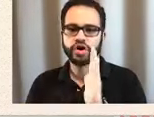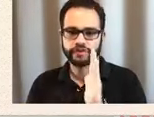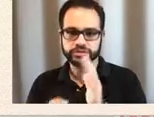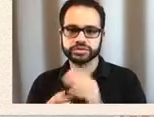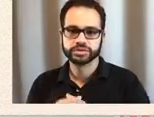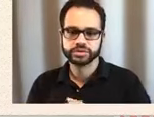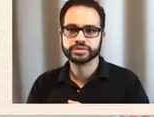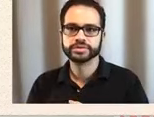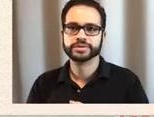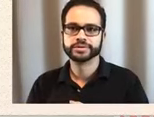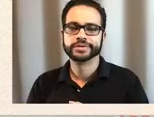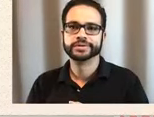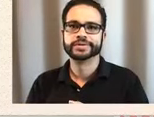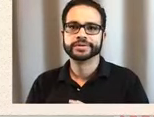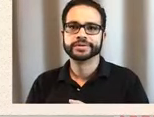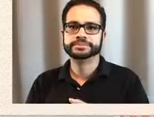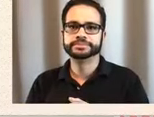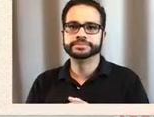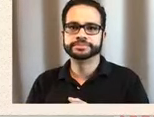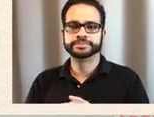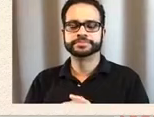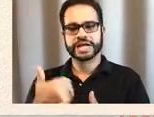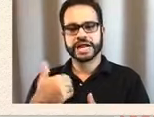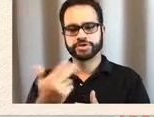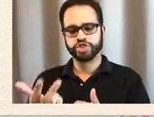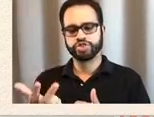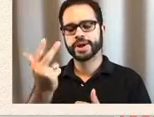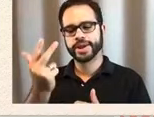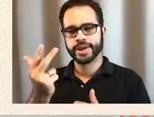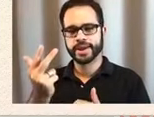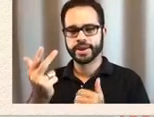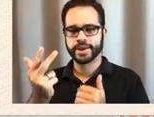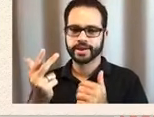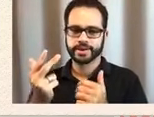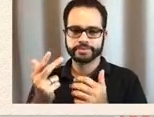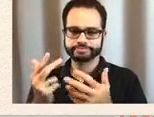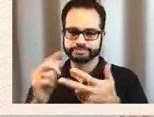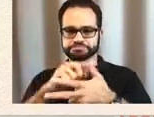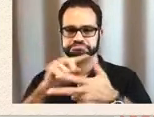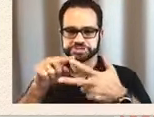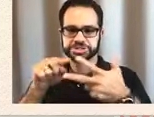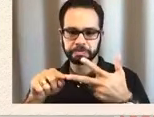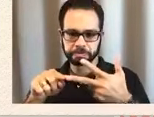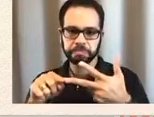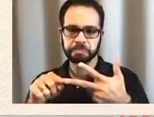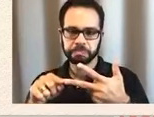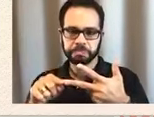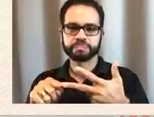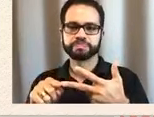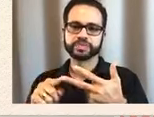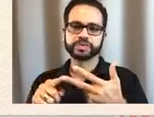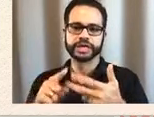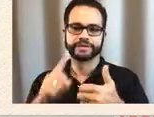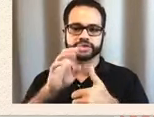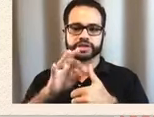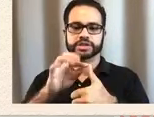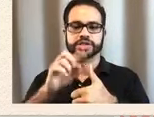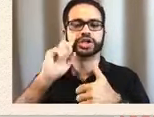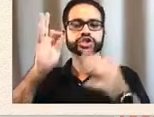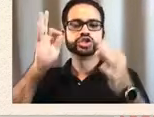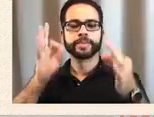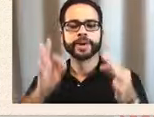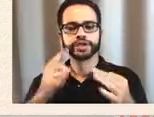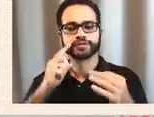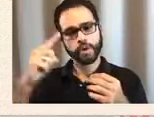So there are 3 essential steps of any guardianship. There's basically the determination of mental incapacity, then there's